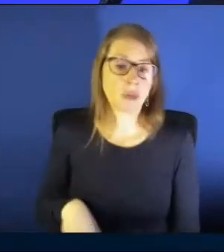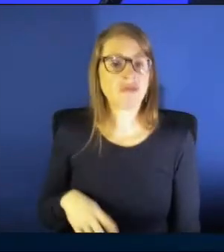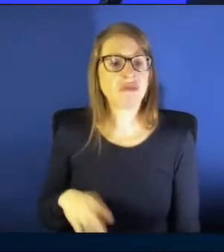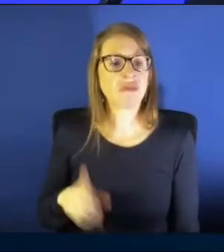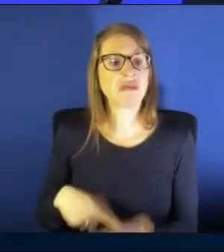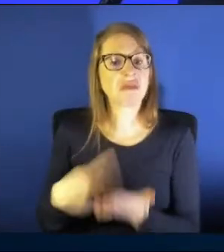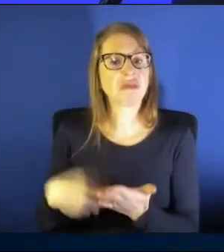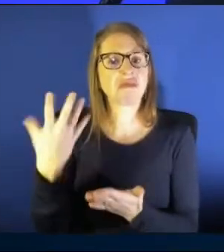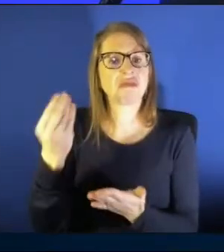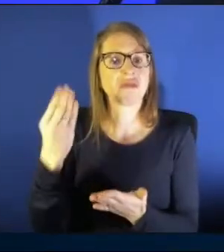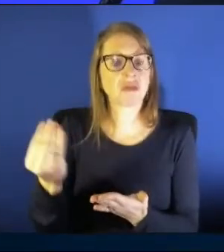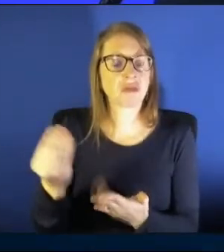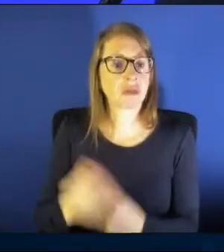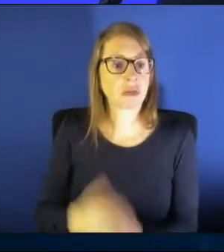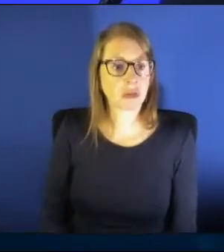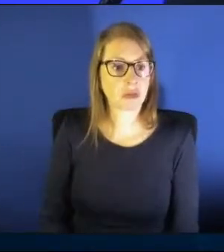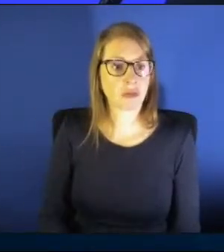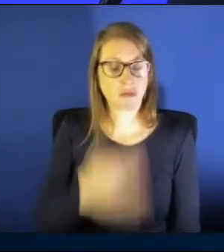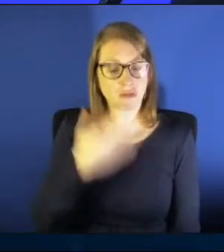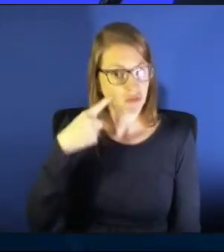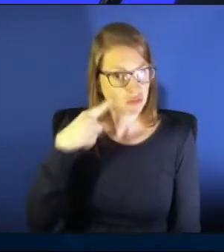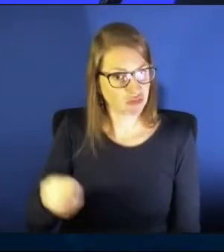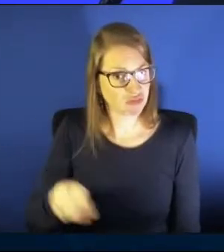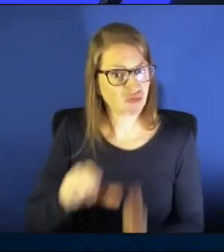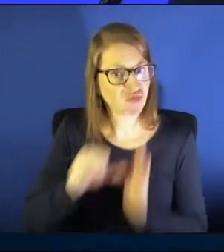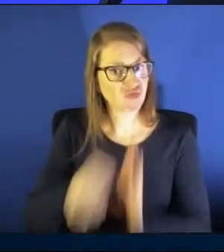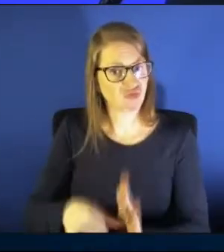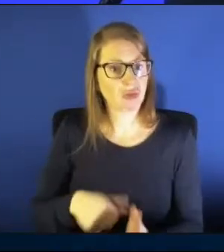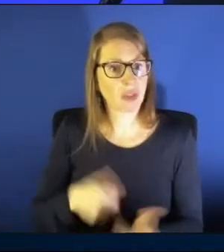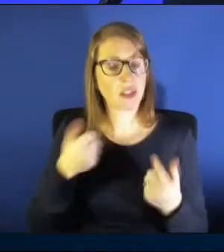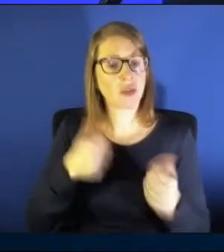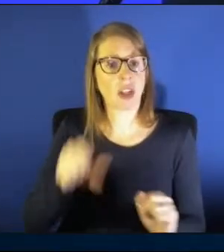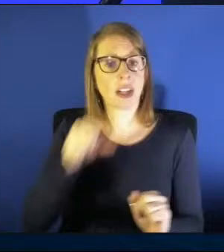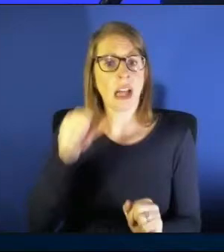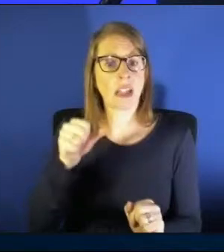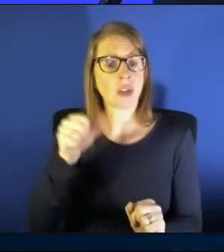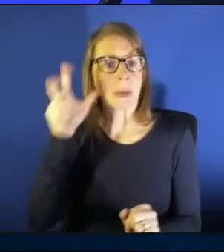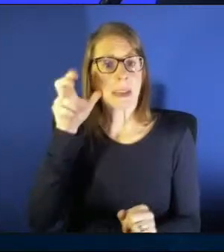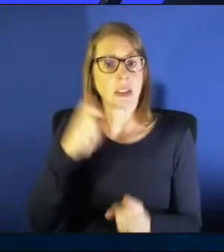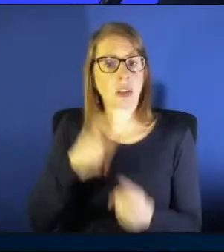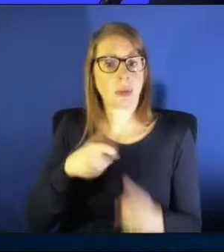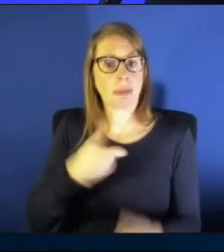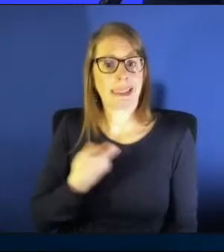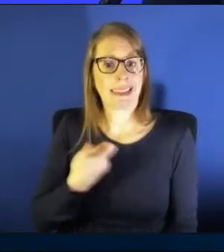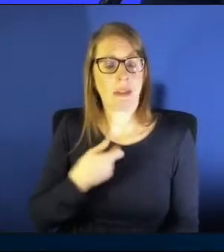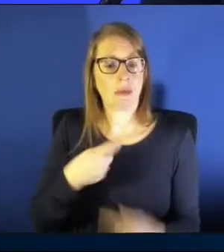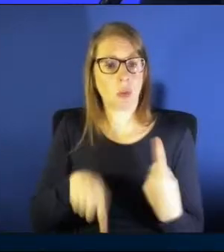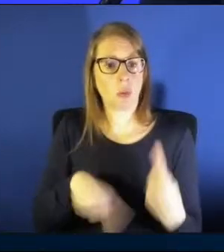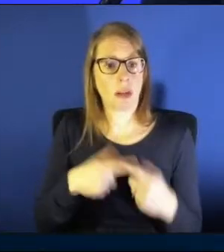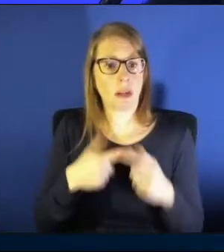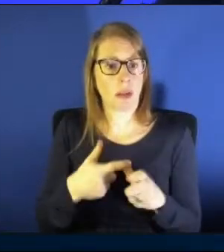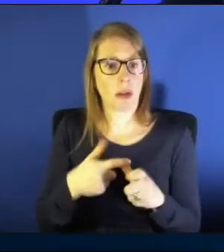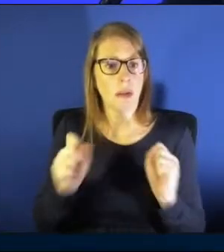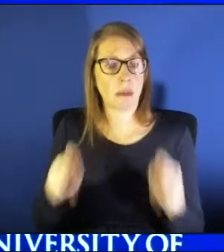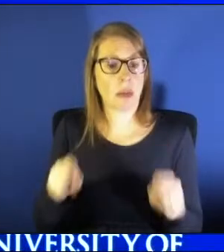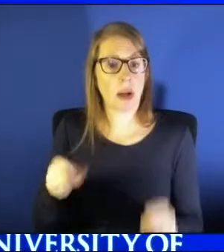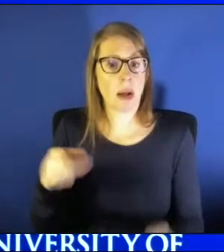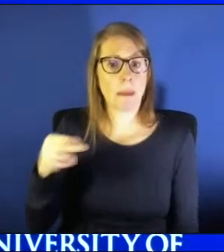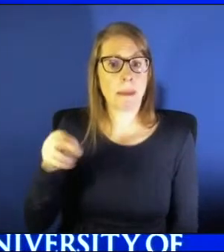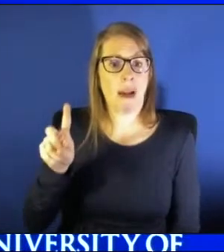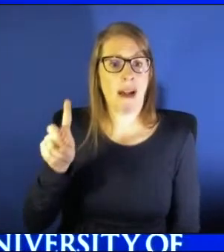ran a few miles. Good for you. I try not to listen to myself when I'm What do you running. listen to? Probably just podcasts. It's all